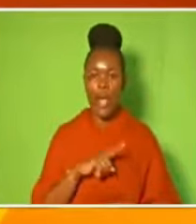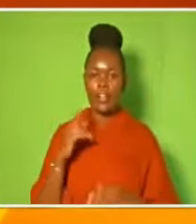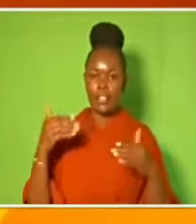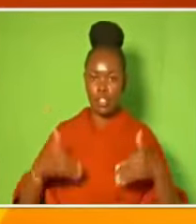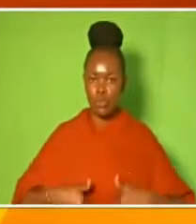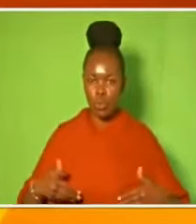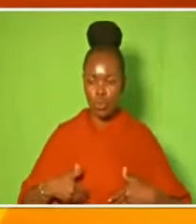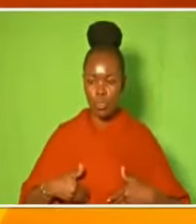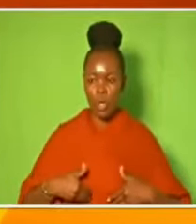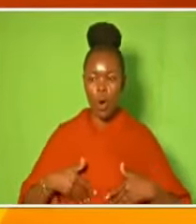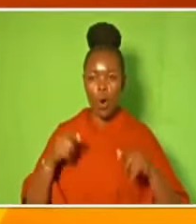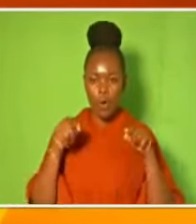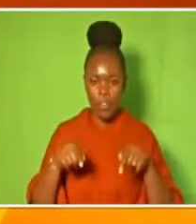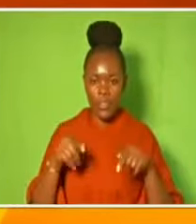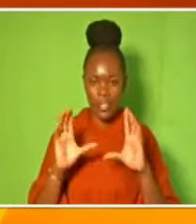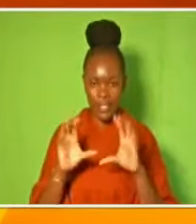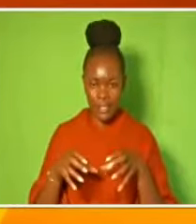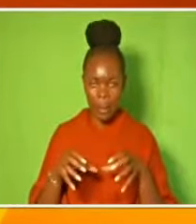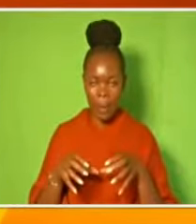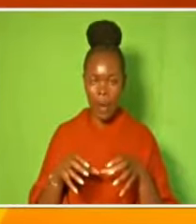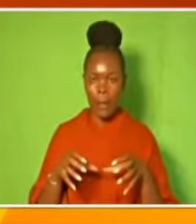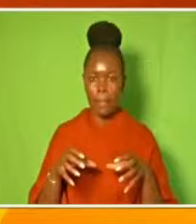chama,